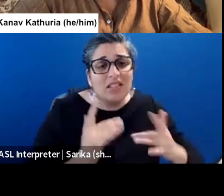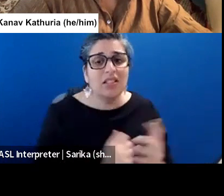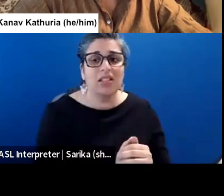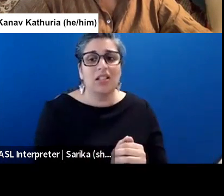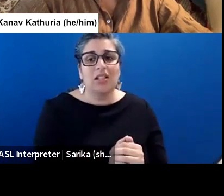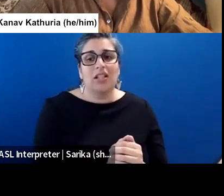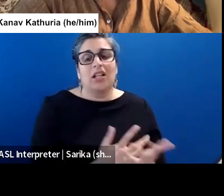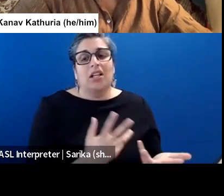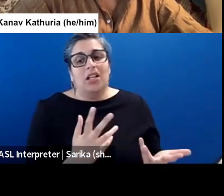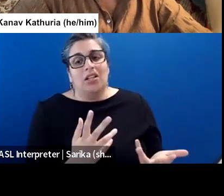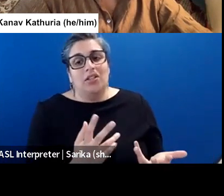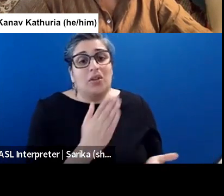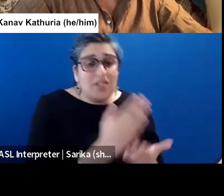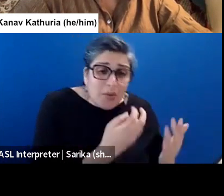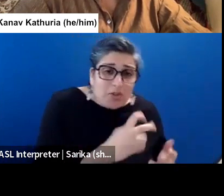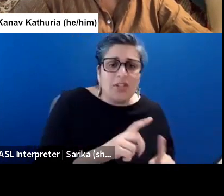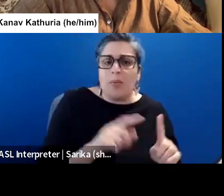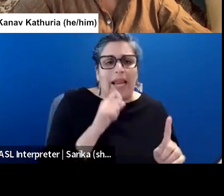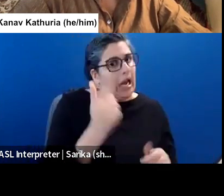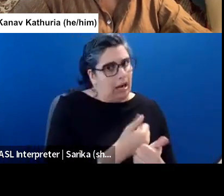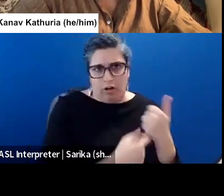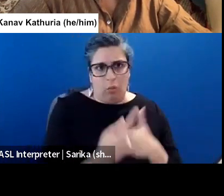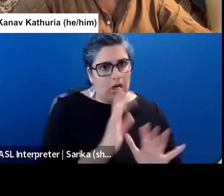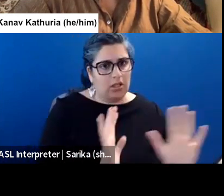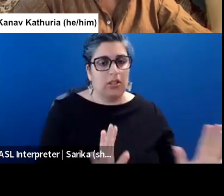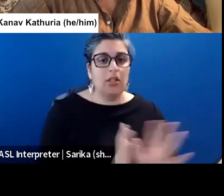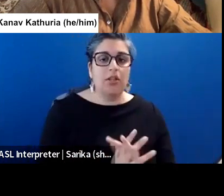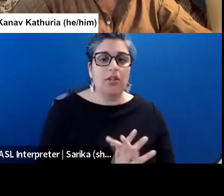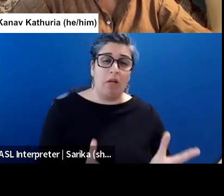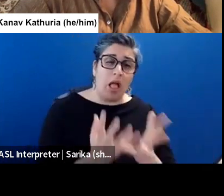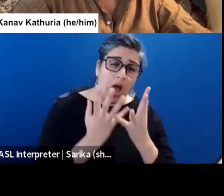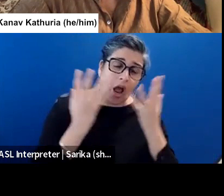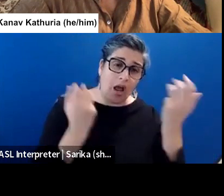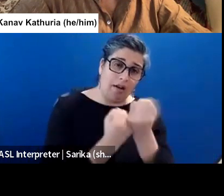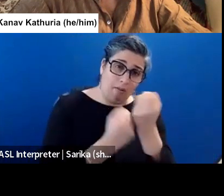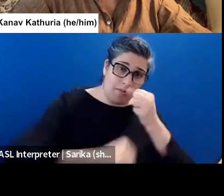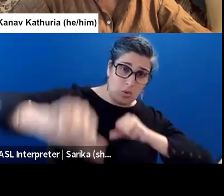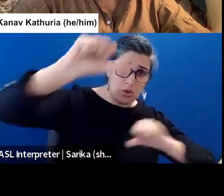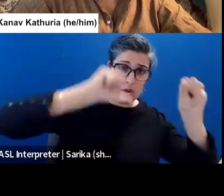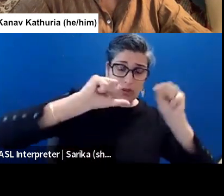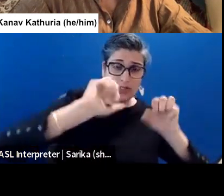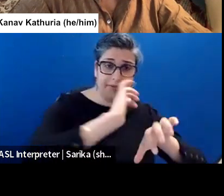everyone, right? So a lot of mutual aid projects getting set up,